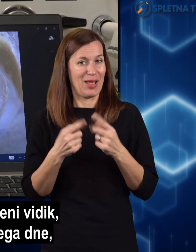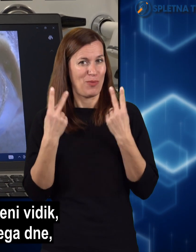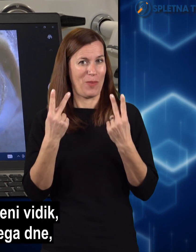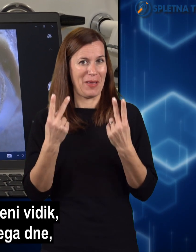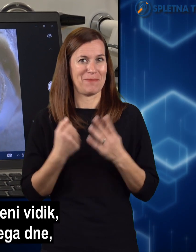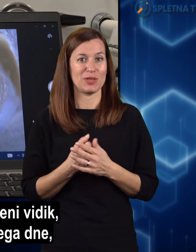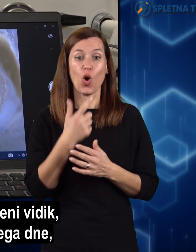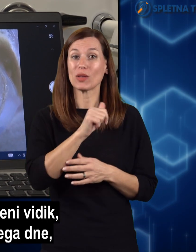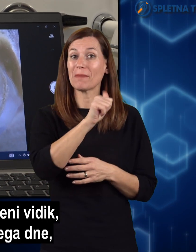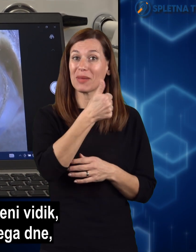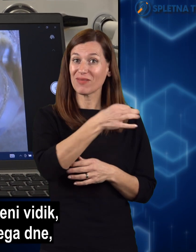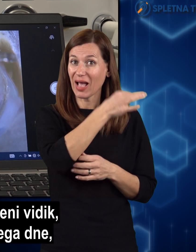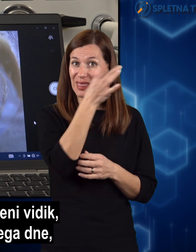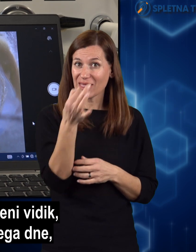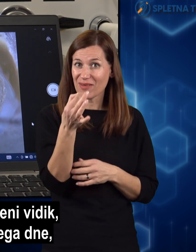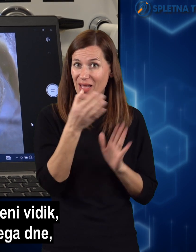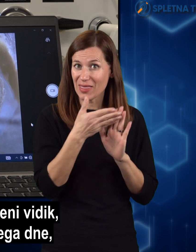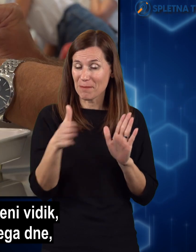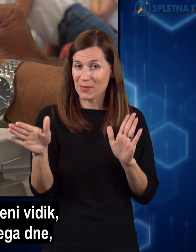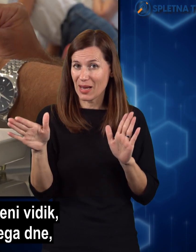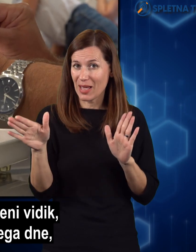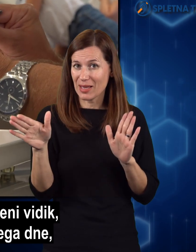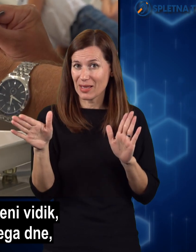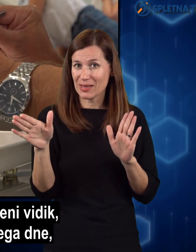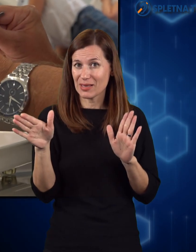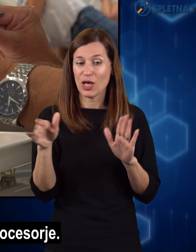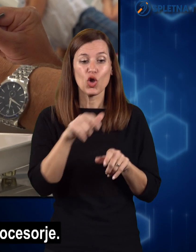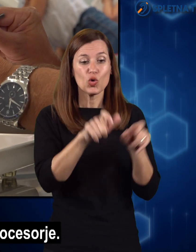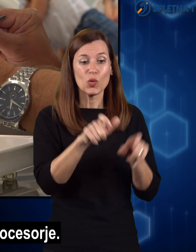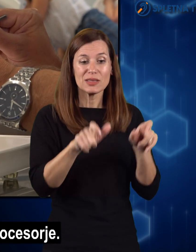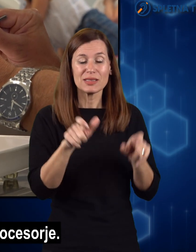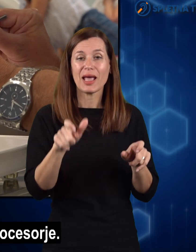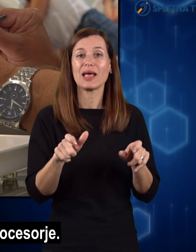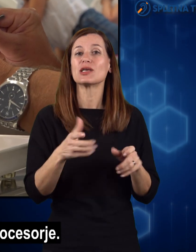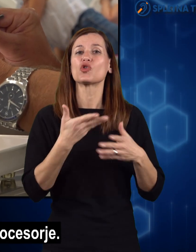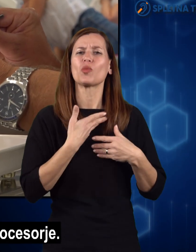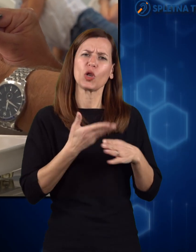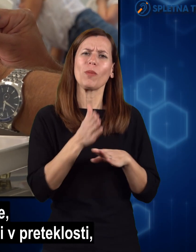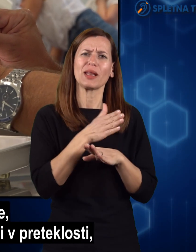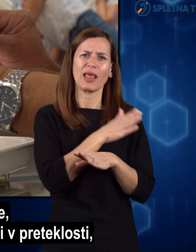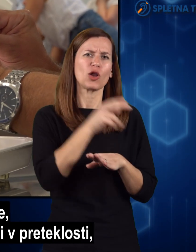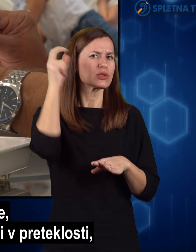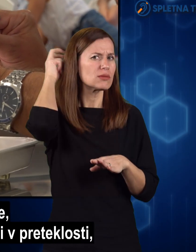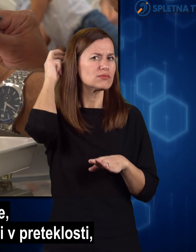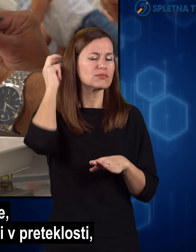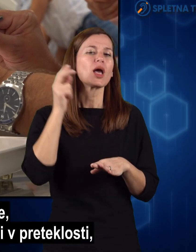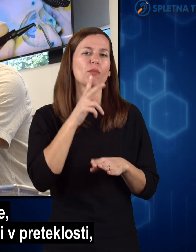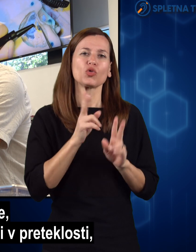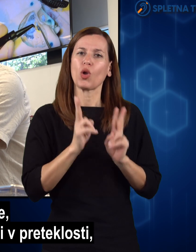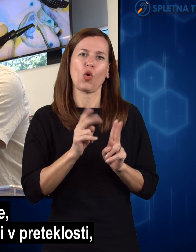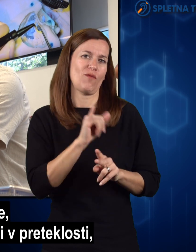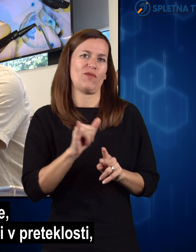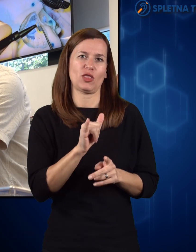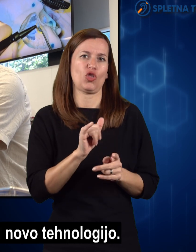unique aspect. And from day one when we release processors, people that have been implanted